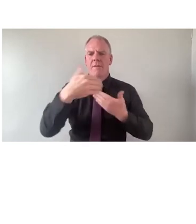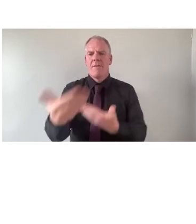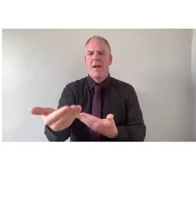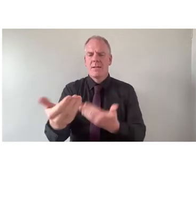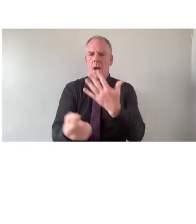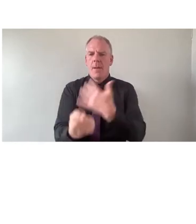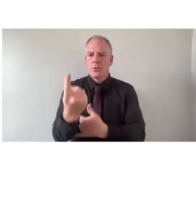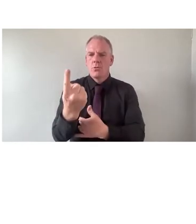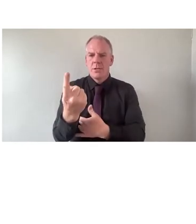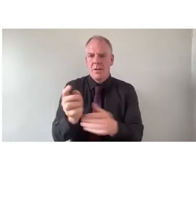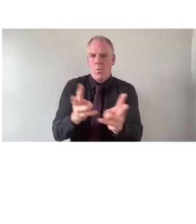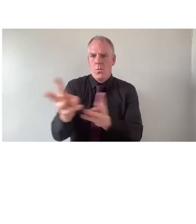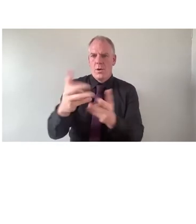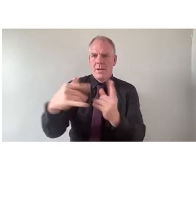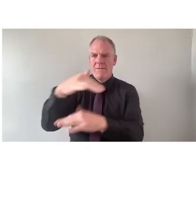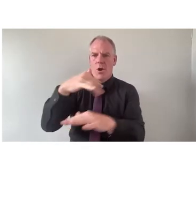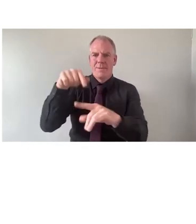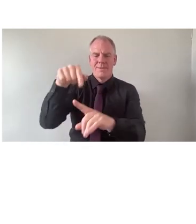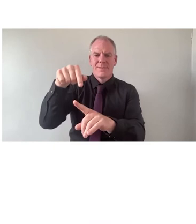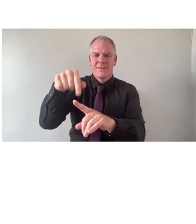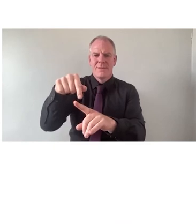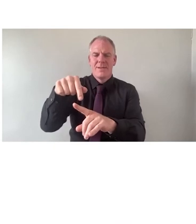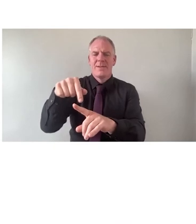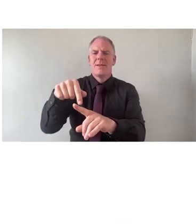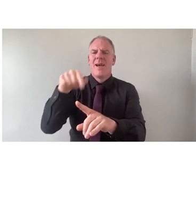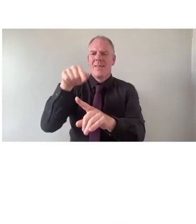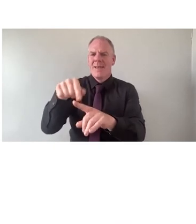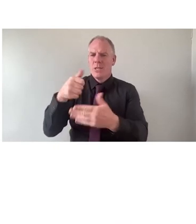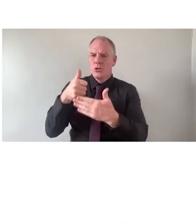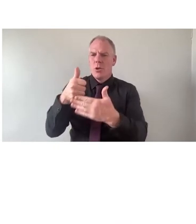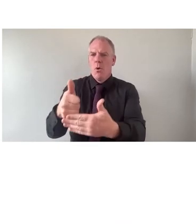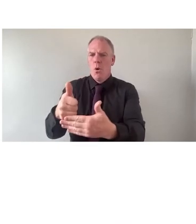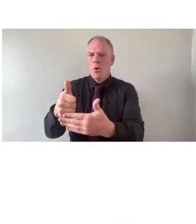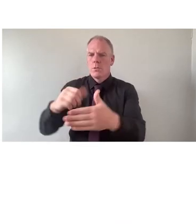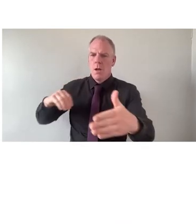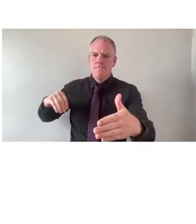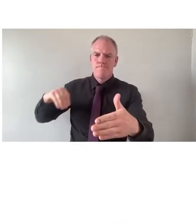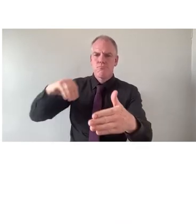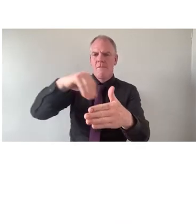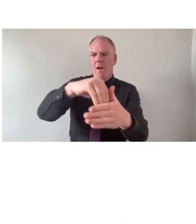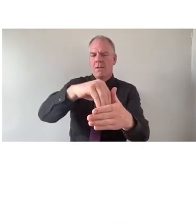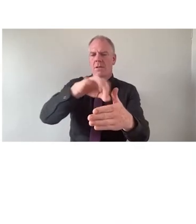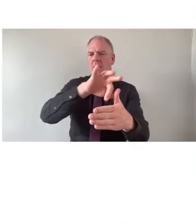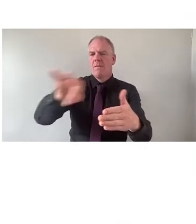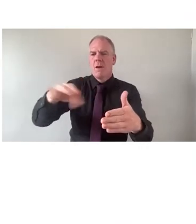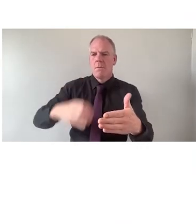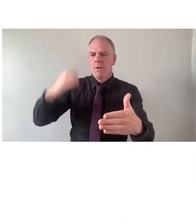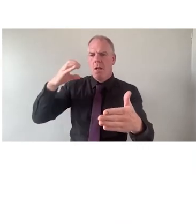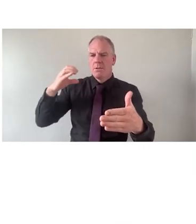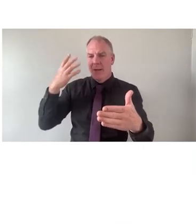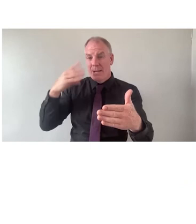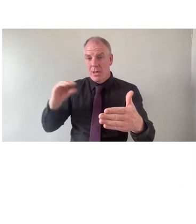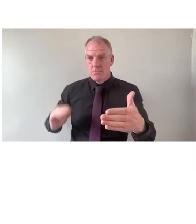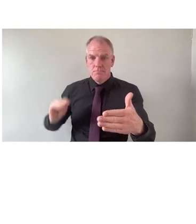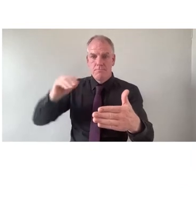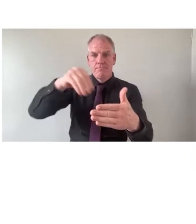the labour market, this is the key thing here, it's supporting that transition by providing opportunities within the labour market as people seek to leave